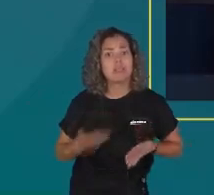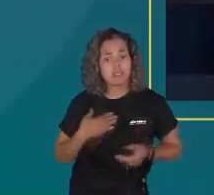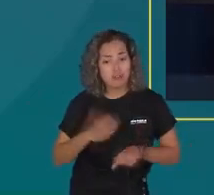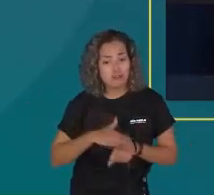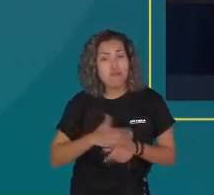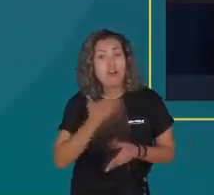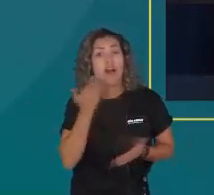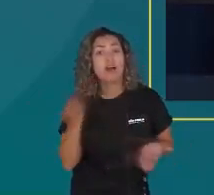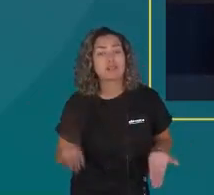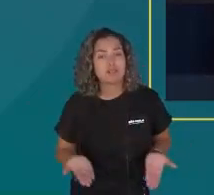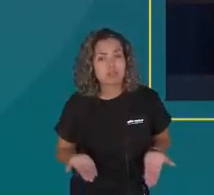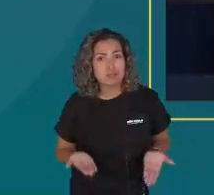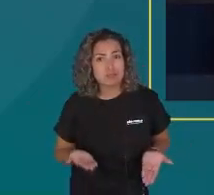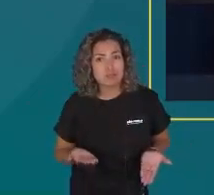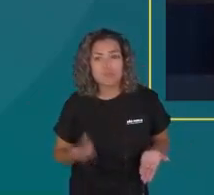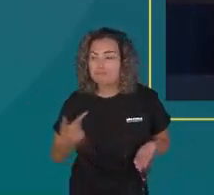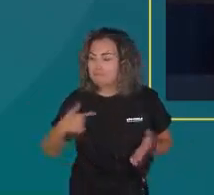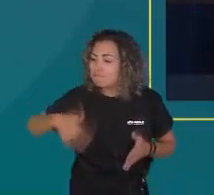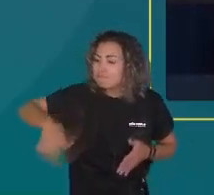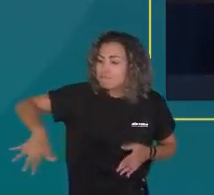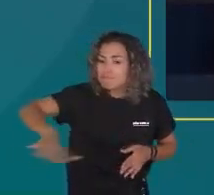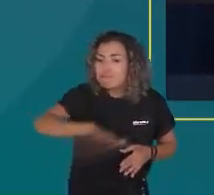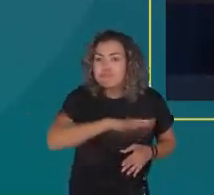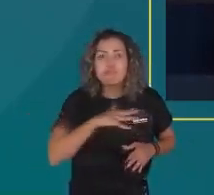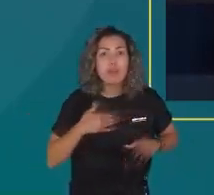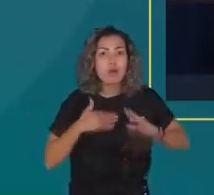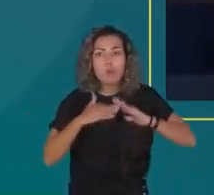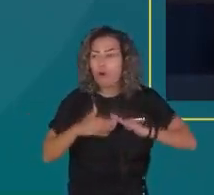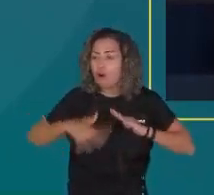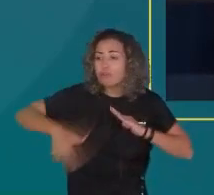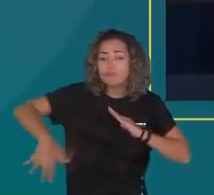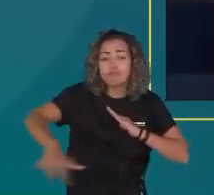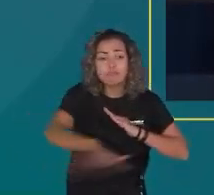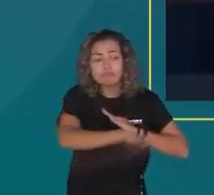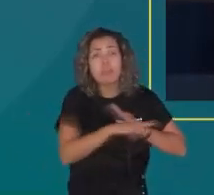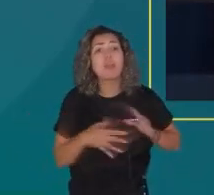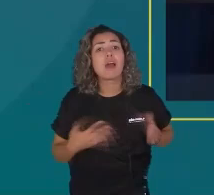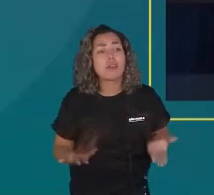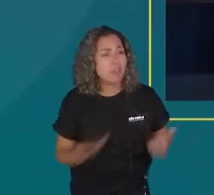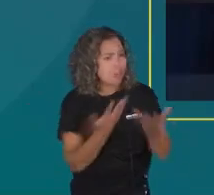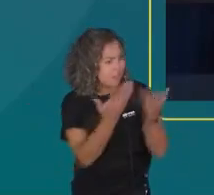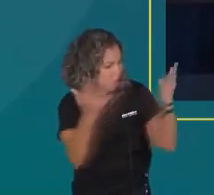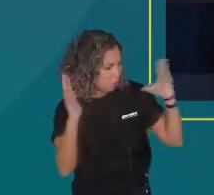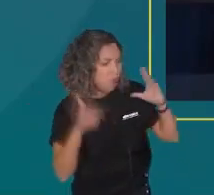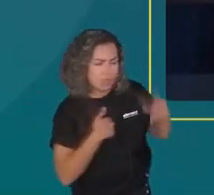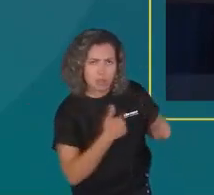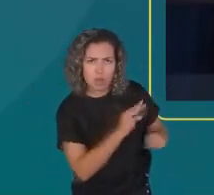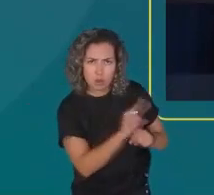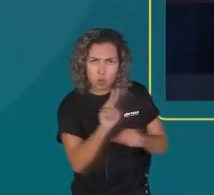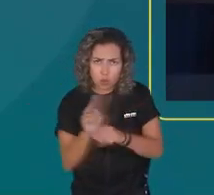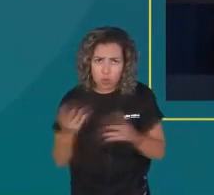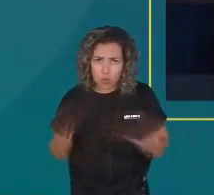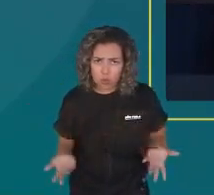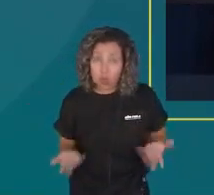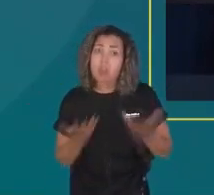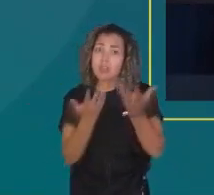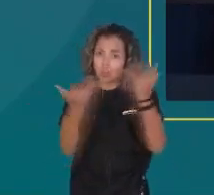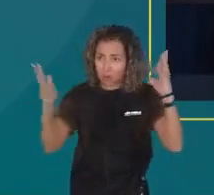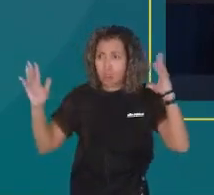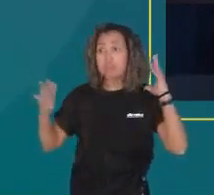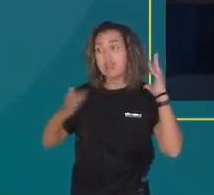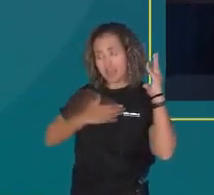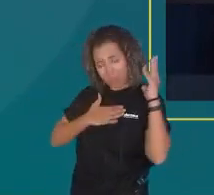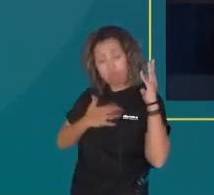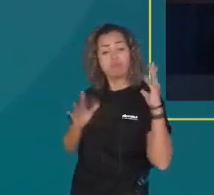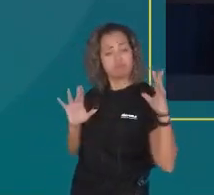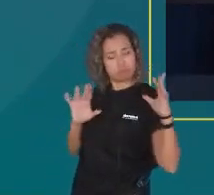the personal value you have towards nature, realizing you're part of nature, realizing there's a value, intrinsic